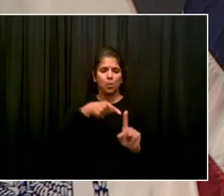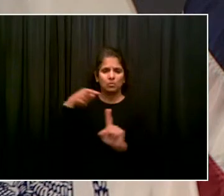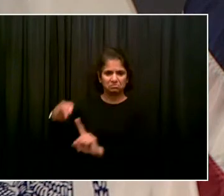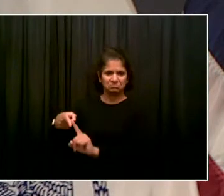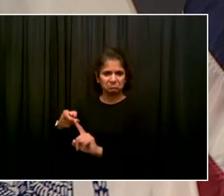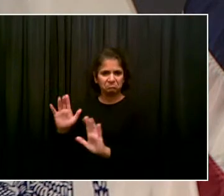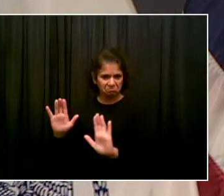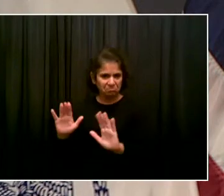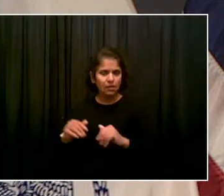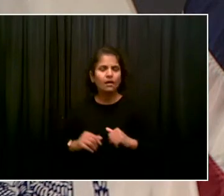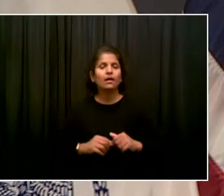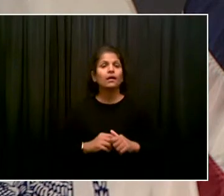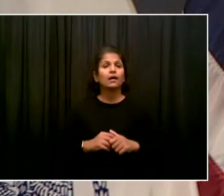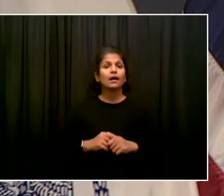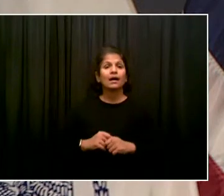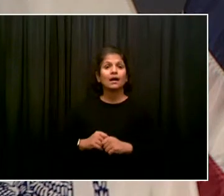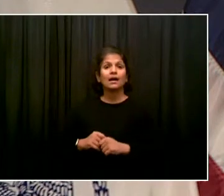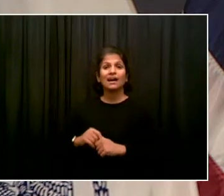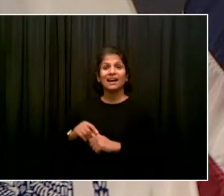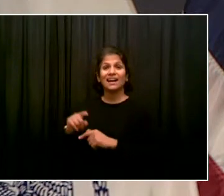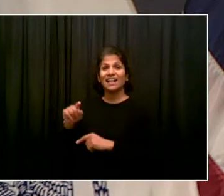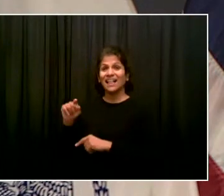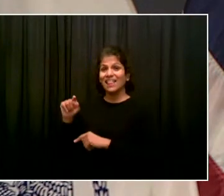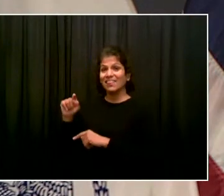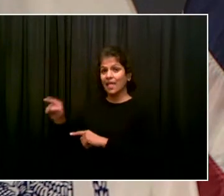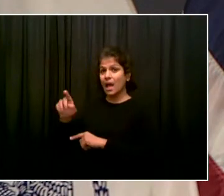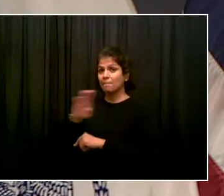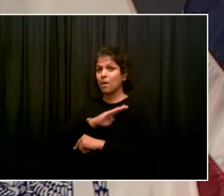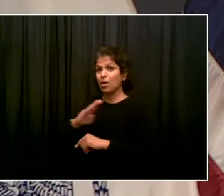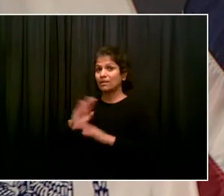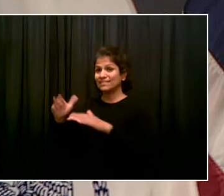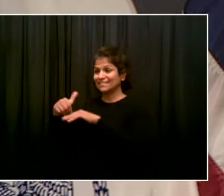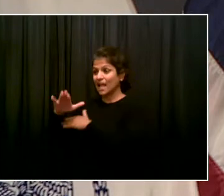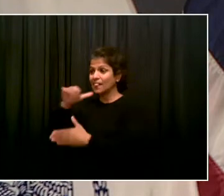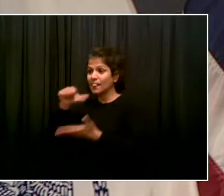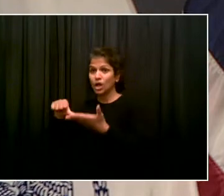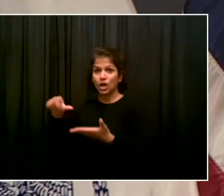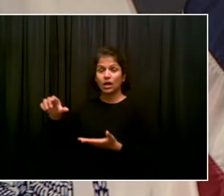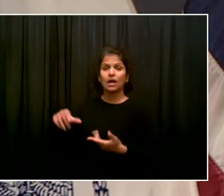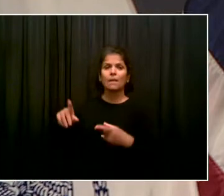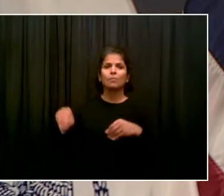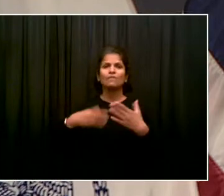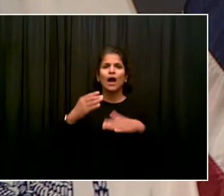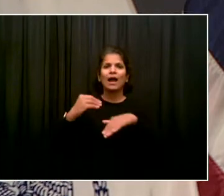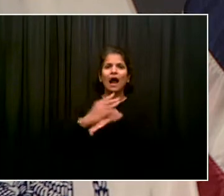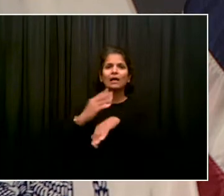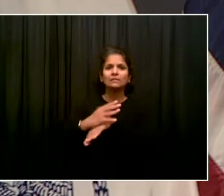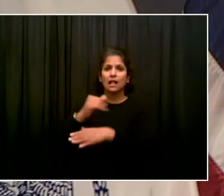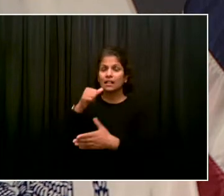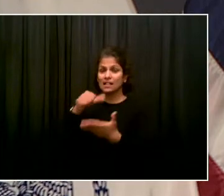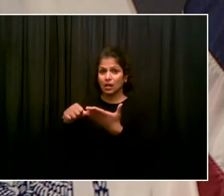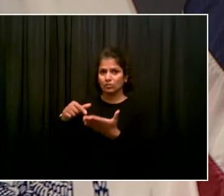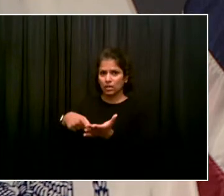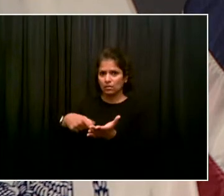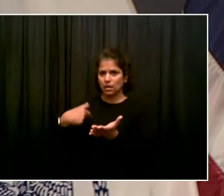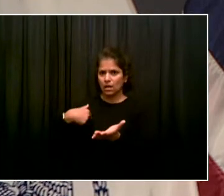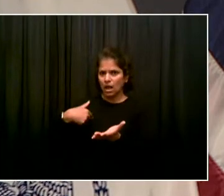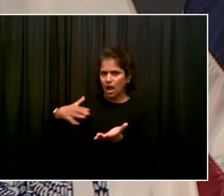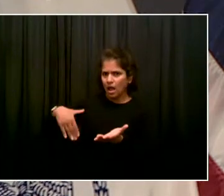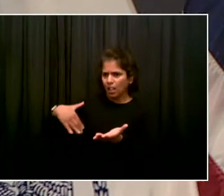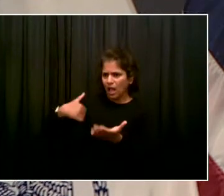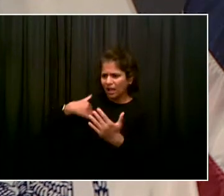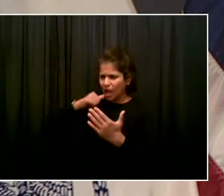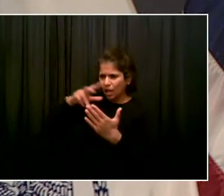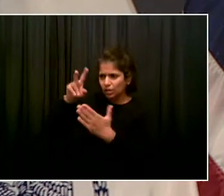We can't see that for ourselves. So in the name of transparency and so that we can get a sense of what their perspective